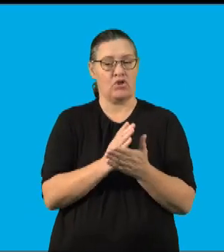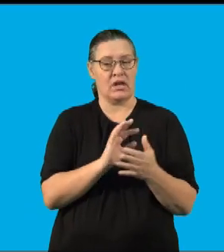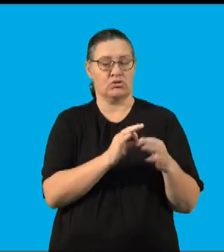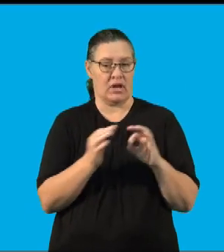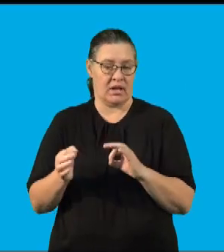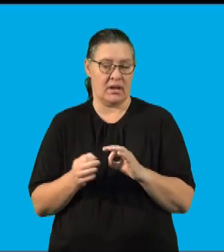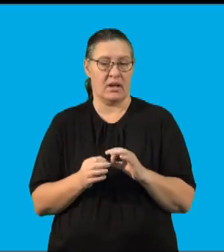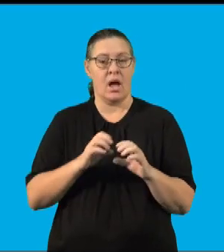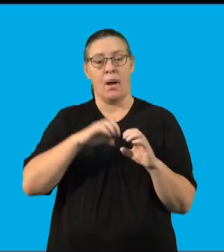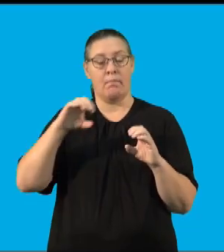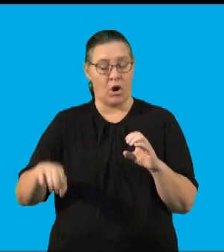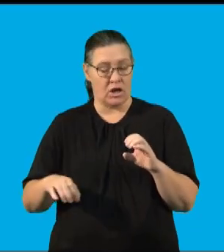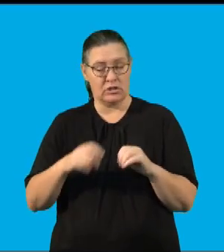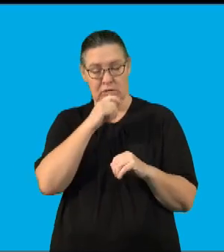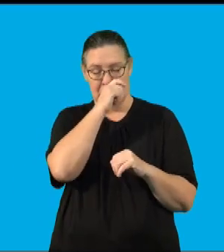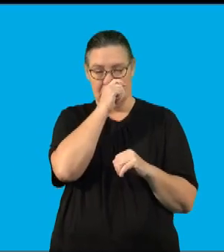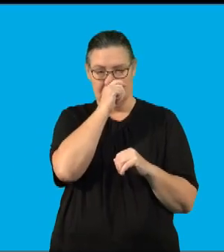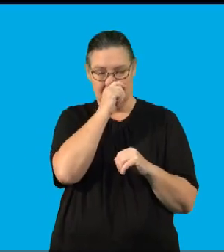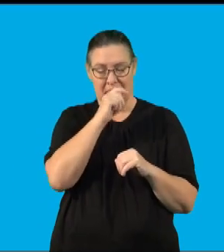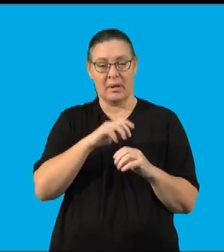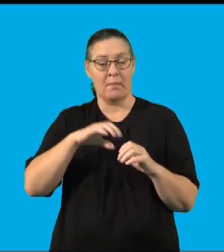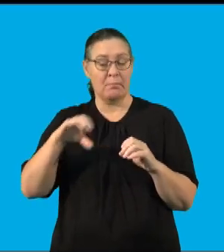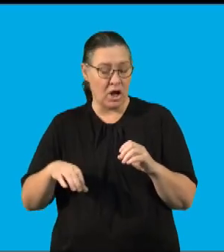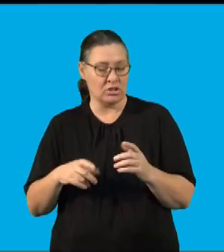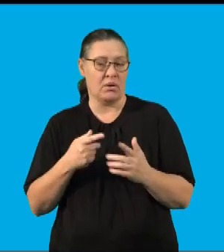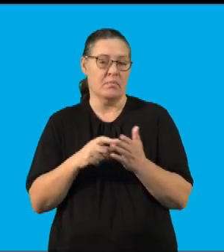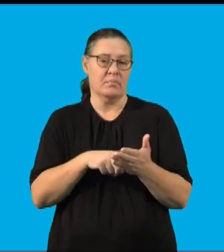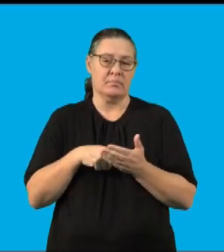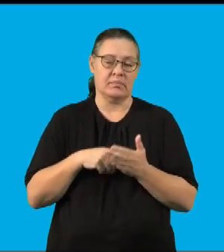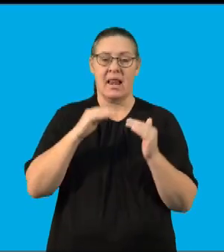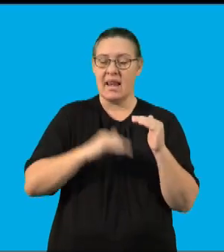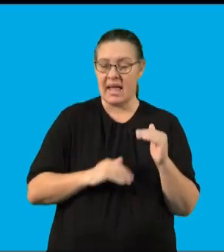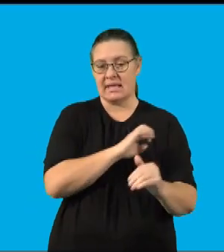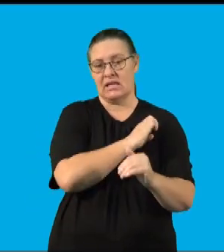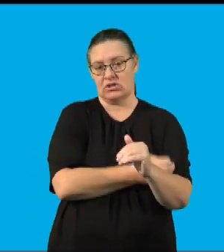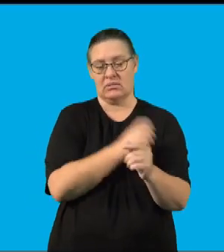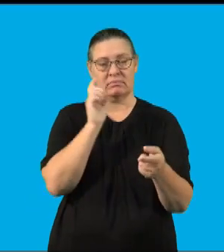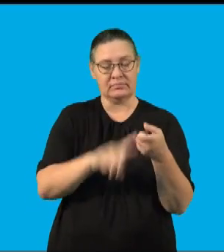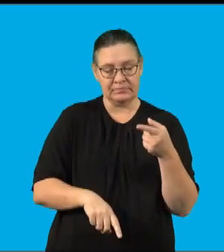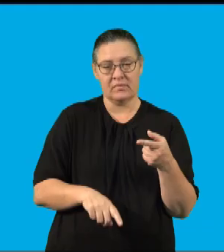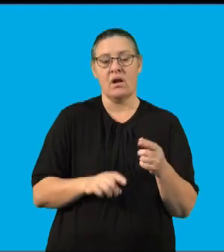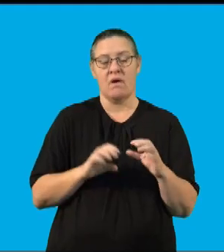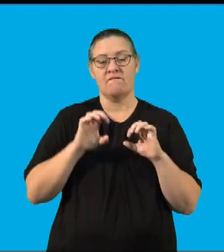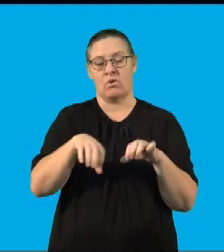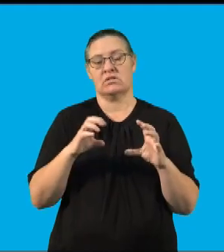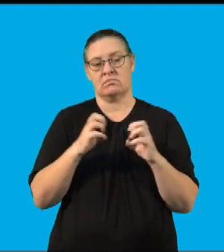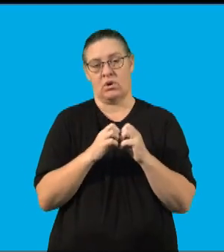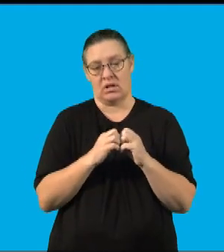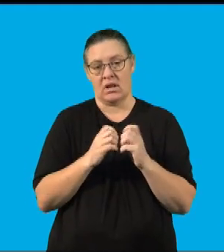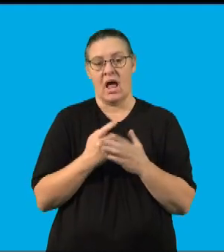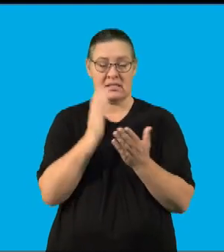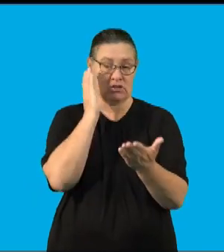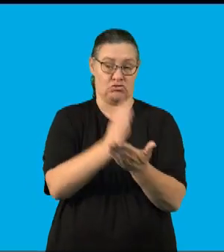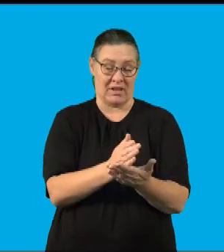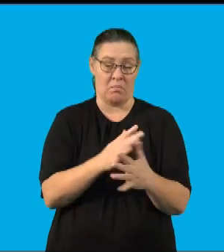is a straight chain, that's a branched atom. A branched atom requires less energy to overcome the intermolecular forces